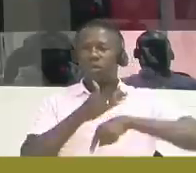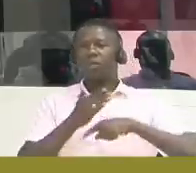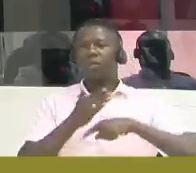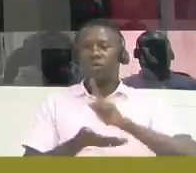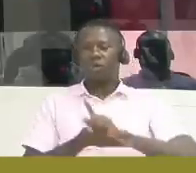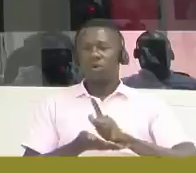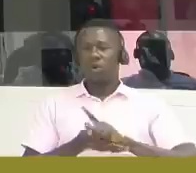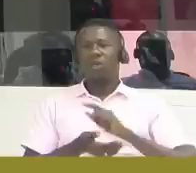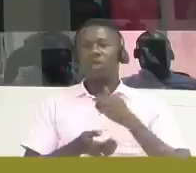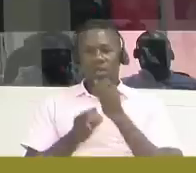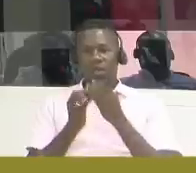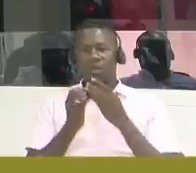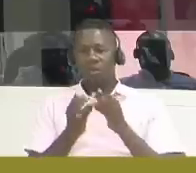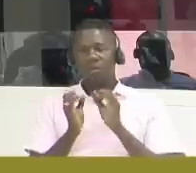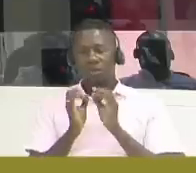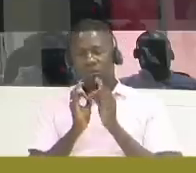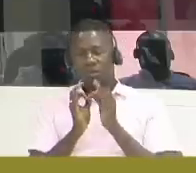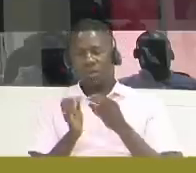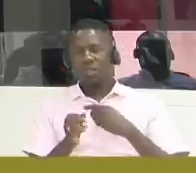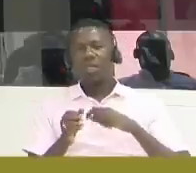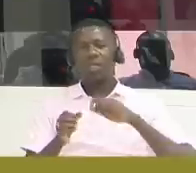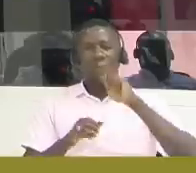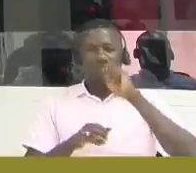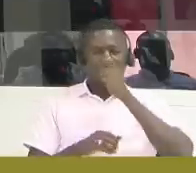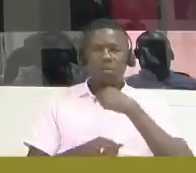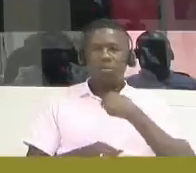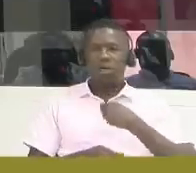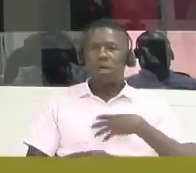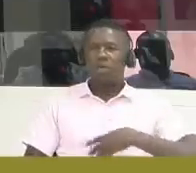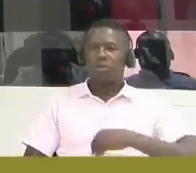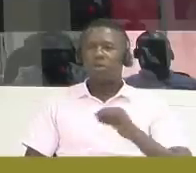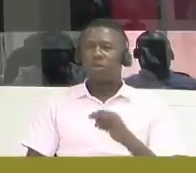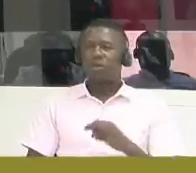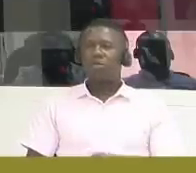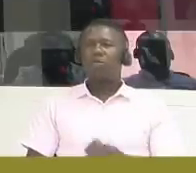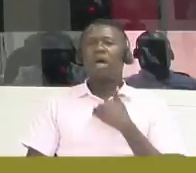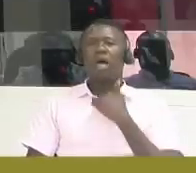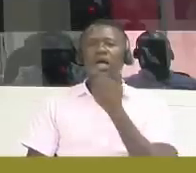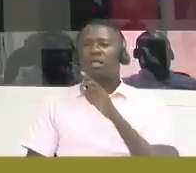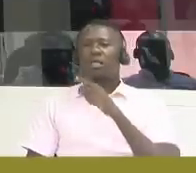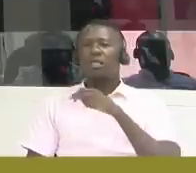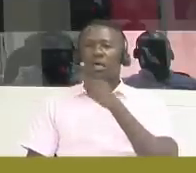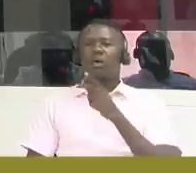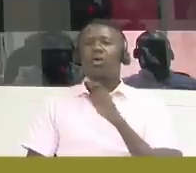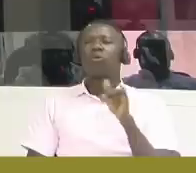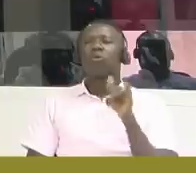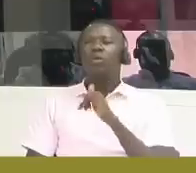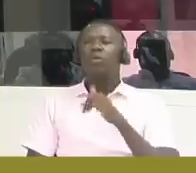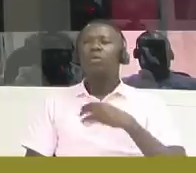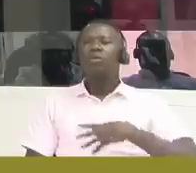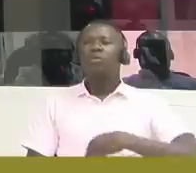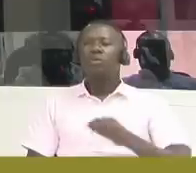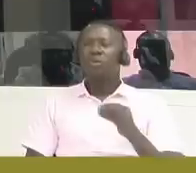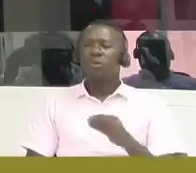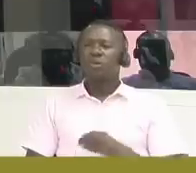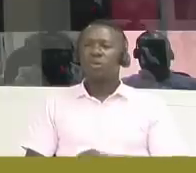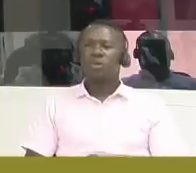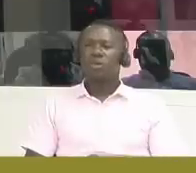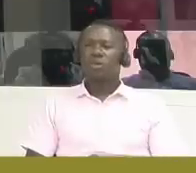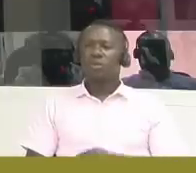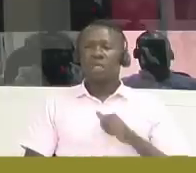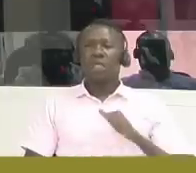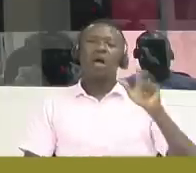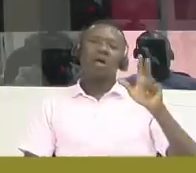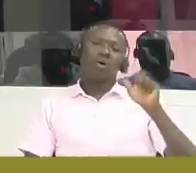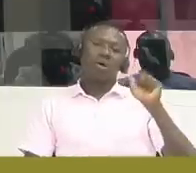son. I asked her, which son? She said they killed Pa Omar.